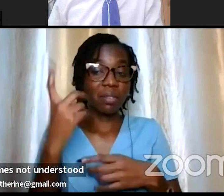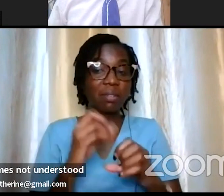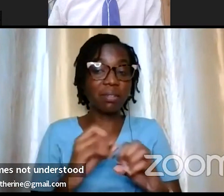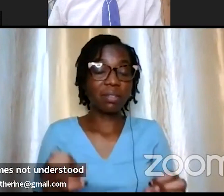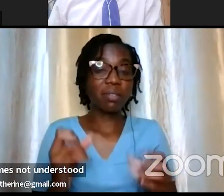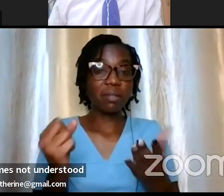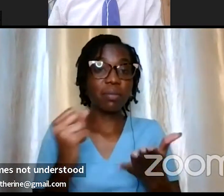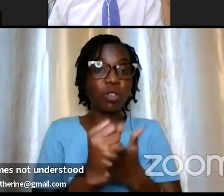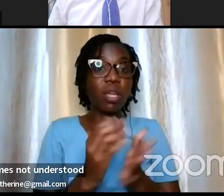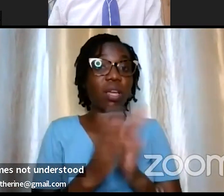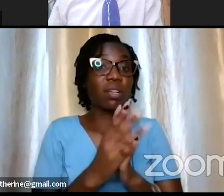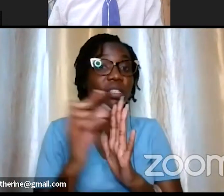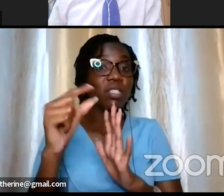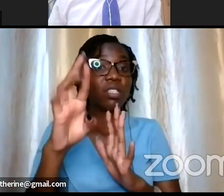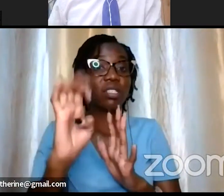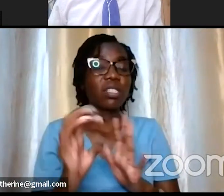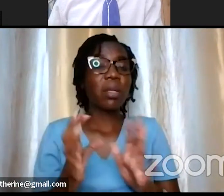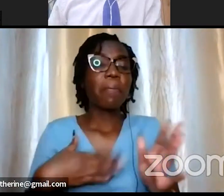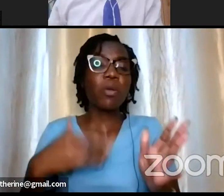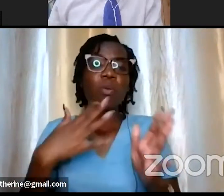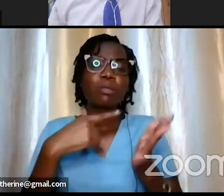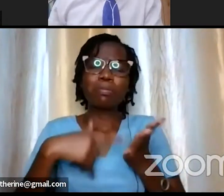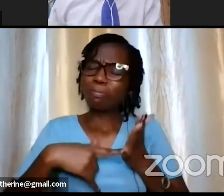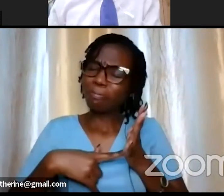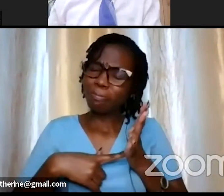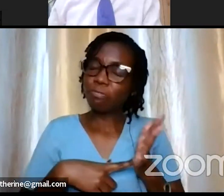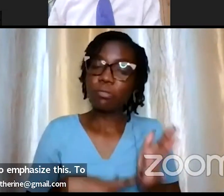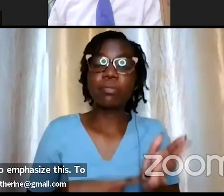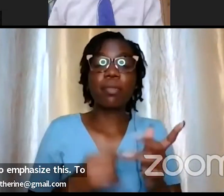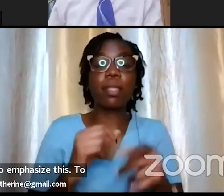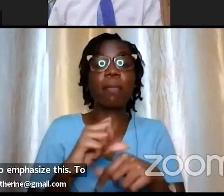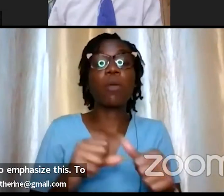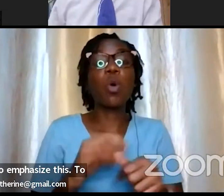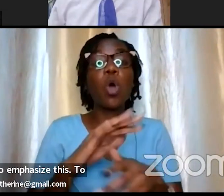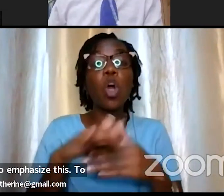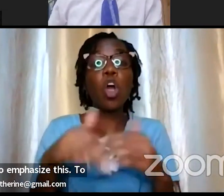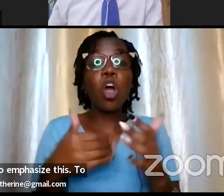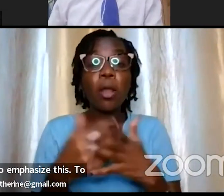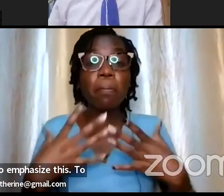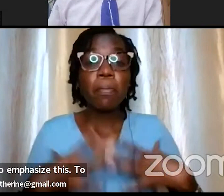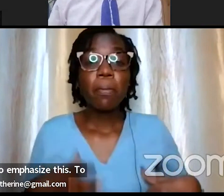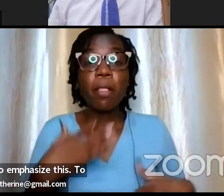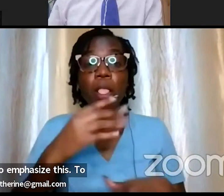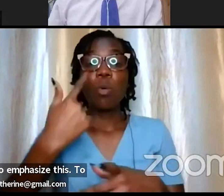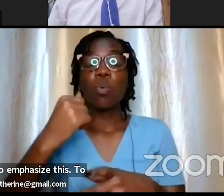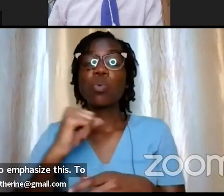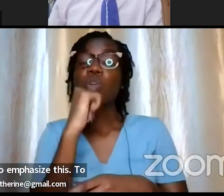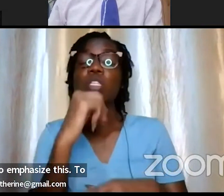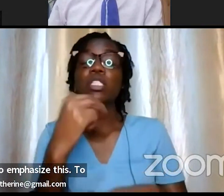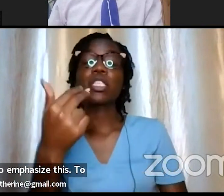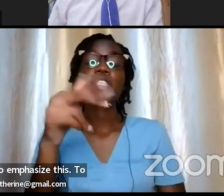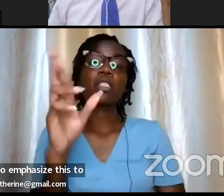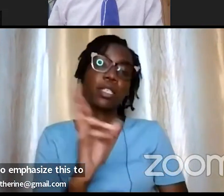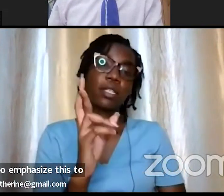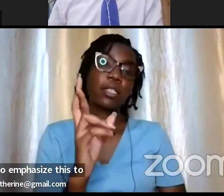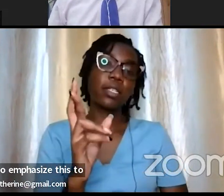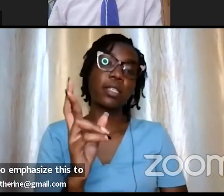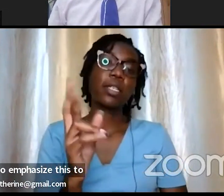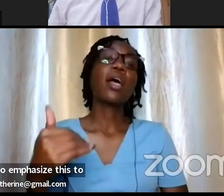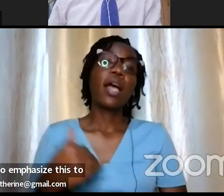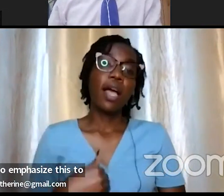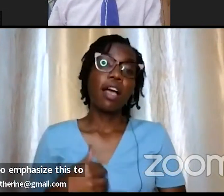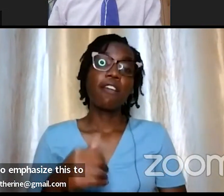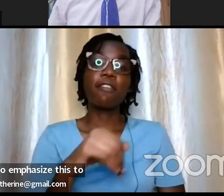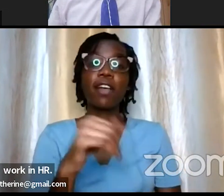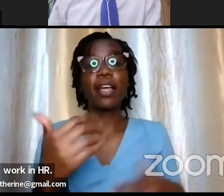by the way, Grace, I just want to emphasize this to all the people here who don't work in HR. There are certain things